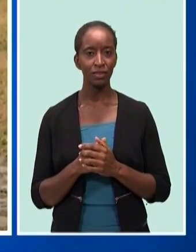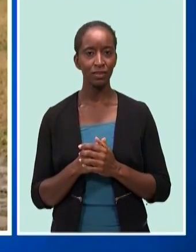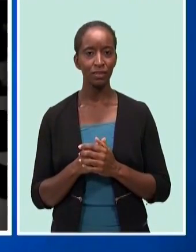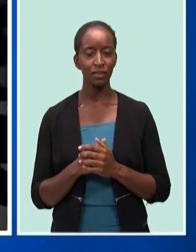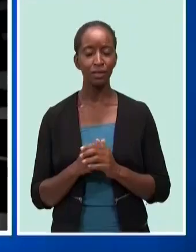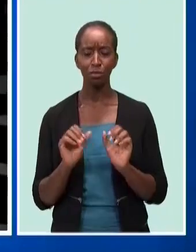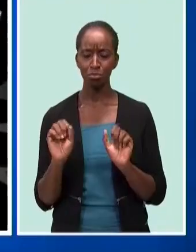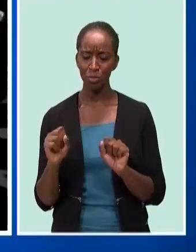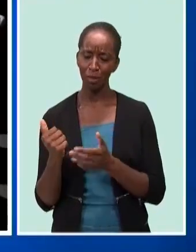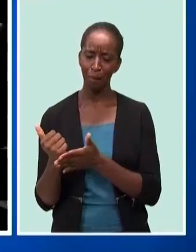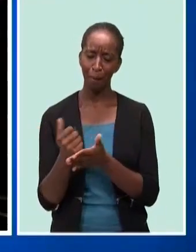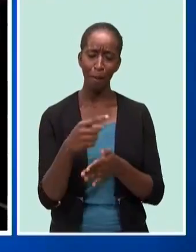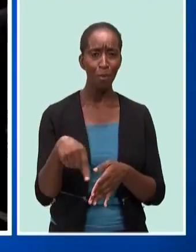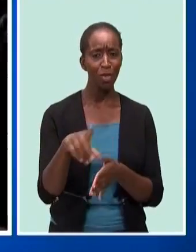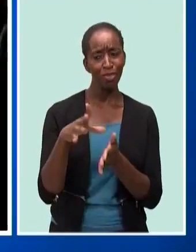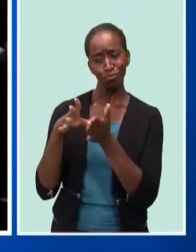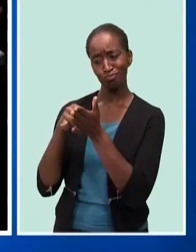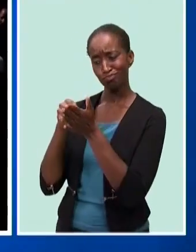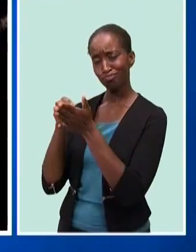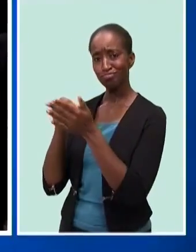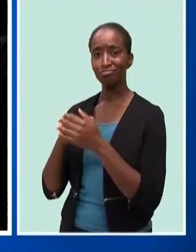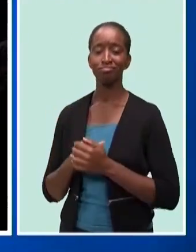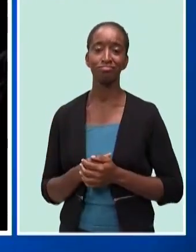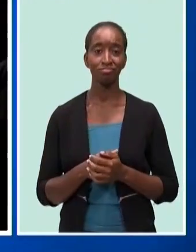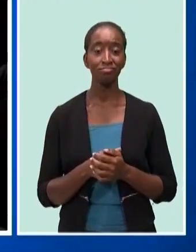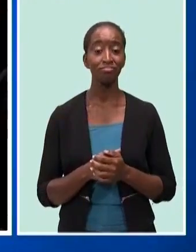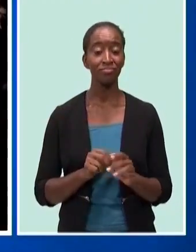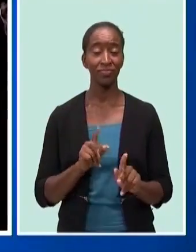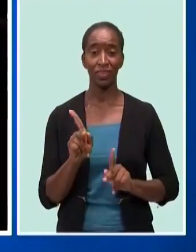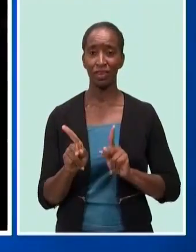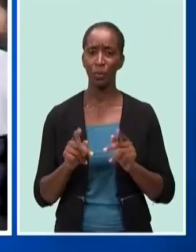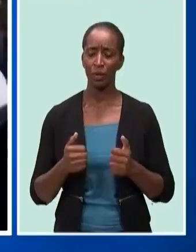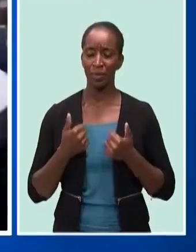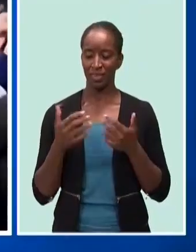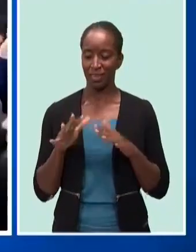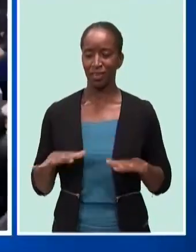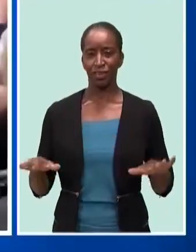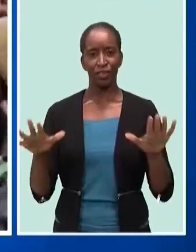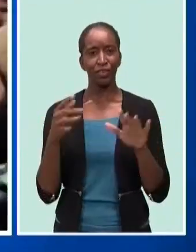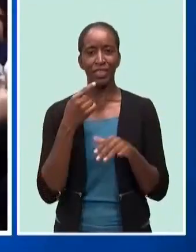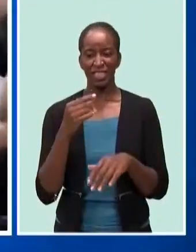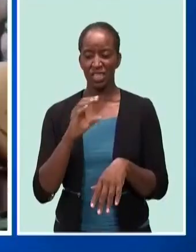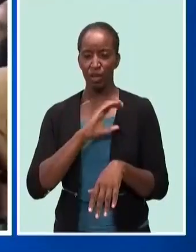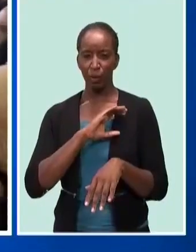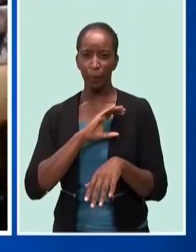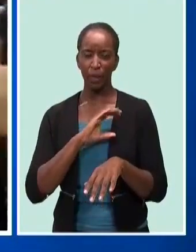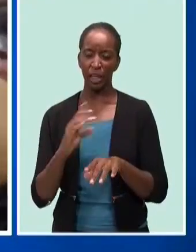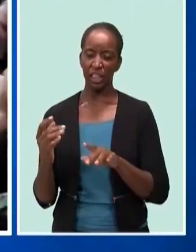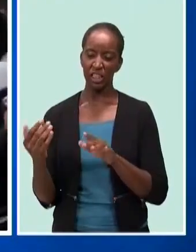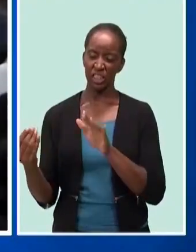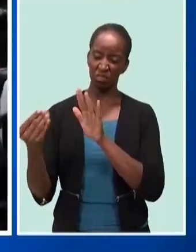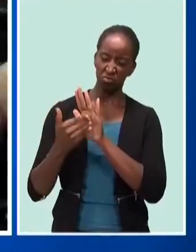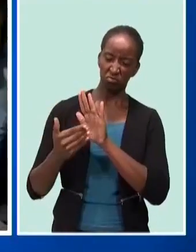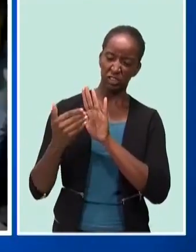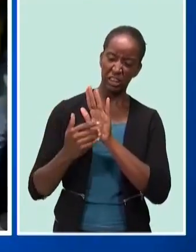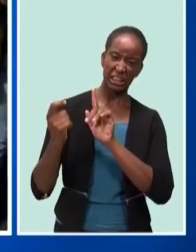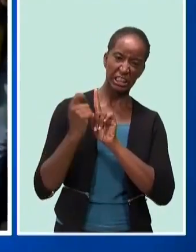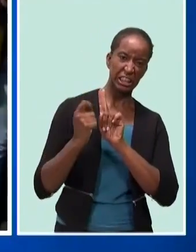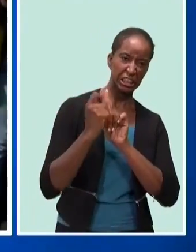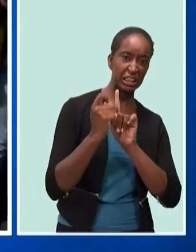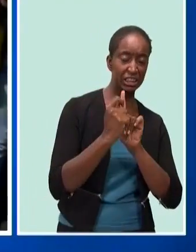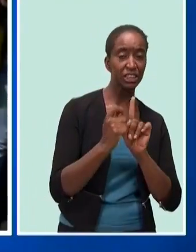politicians. A police investigation is underway. One former chief minister tweeted, "I had hoped custodial deaths were a thing of our